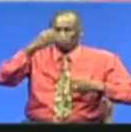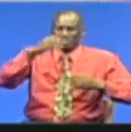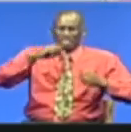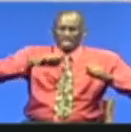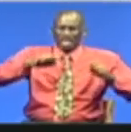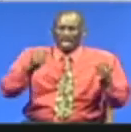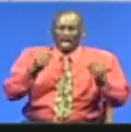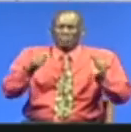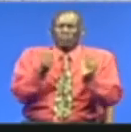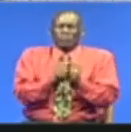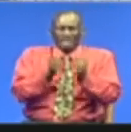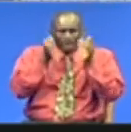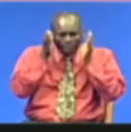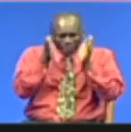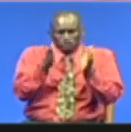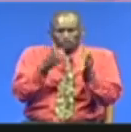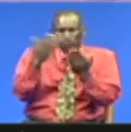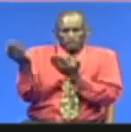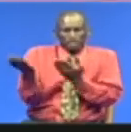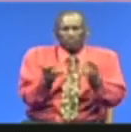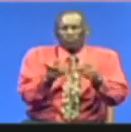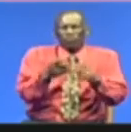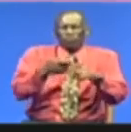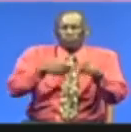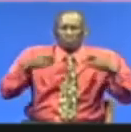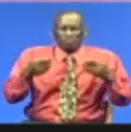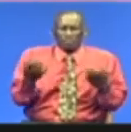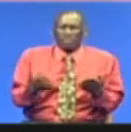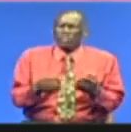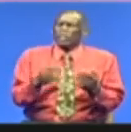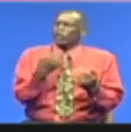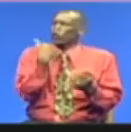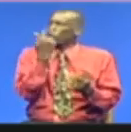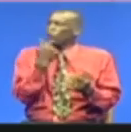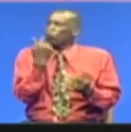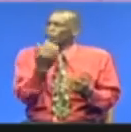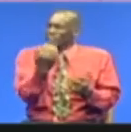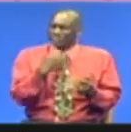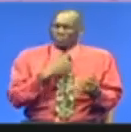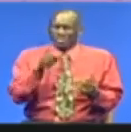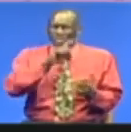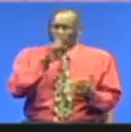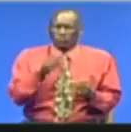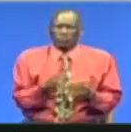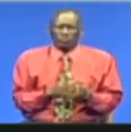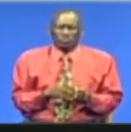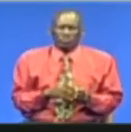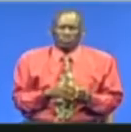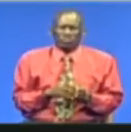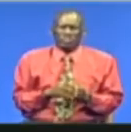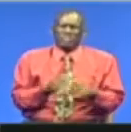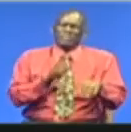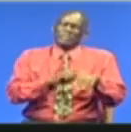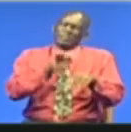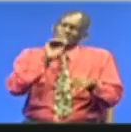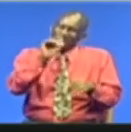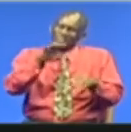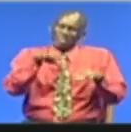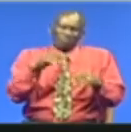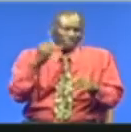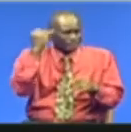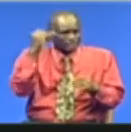that he was getting from those present. Who is asking me questions? Can't keep back and forth. When asked about his thoughts on those